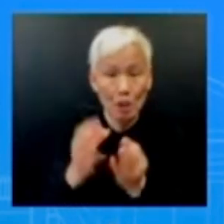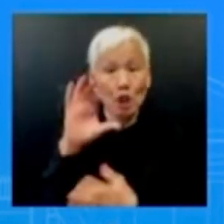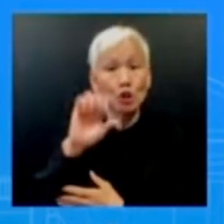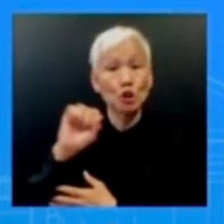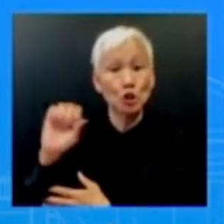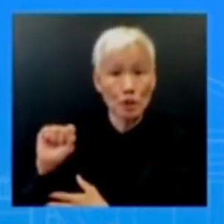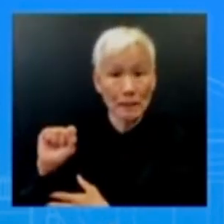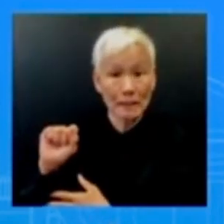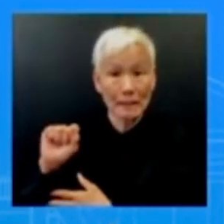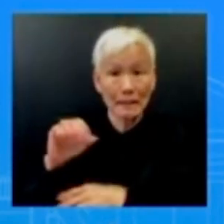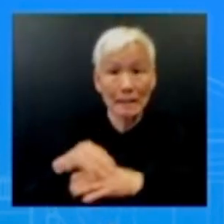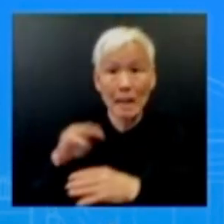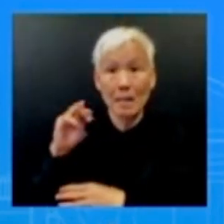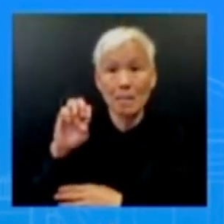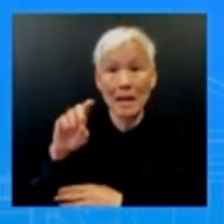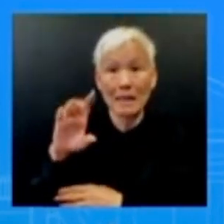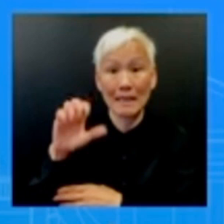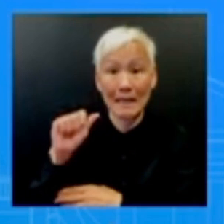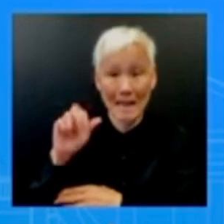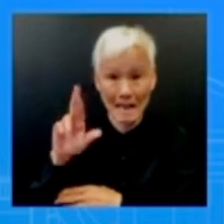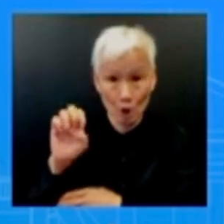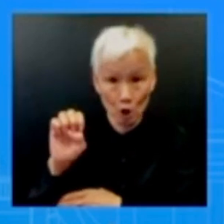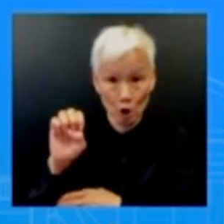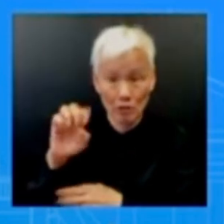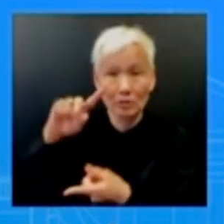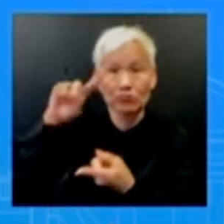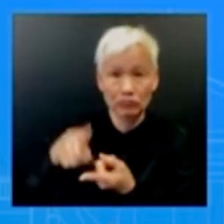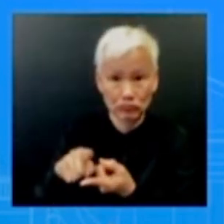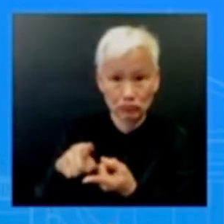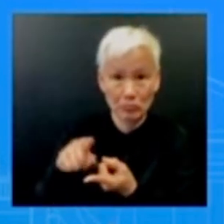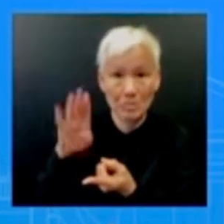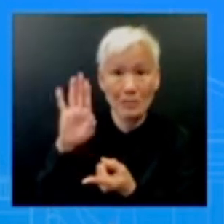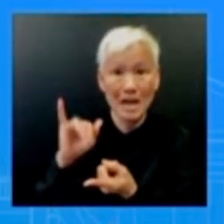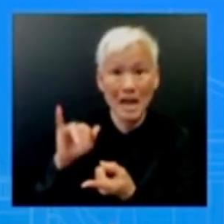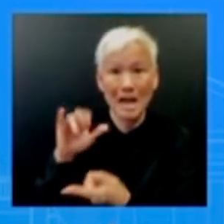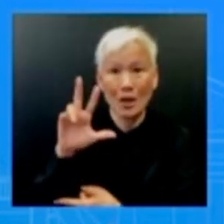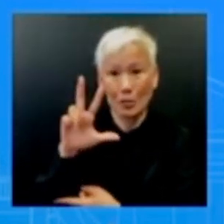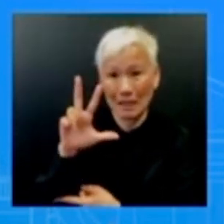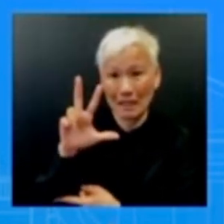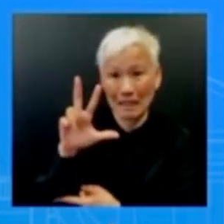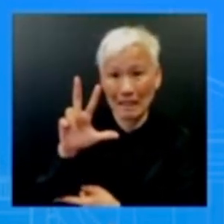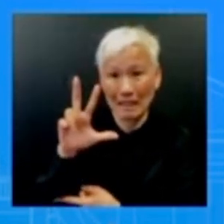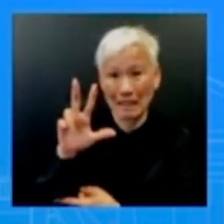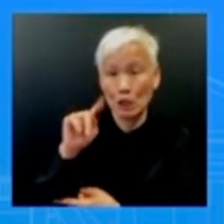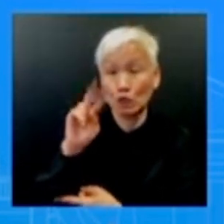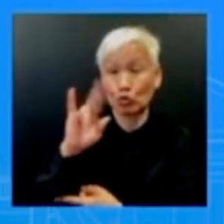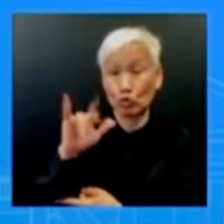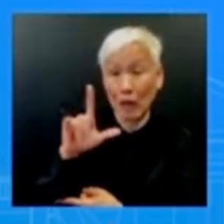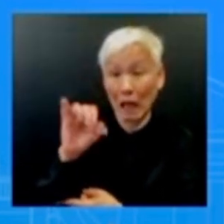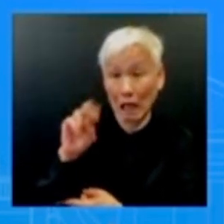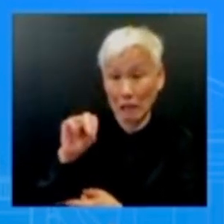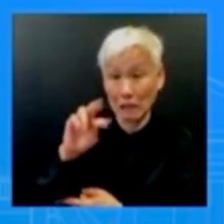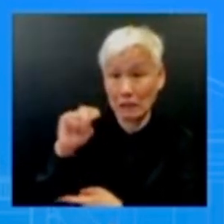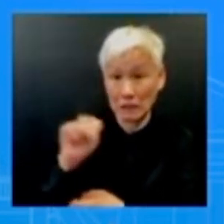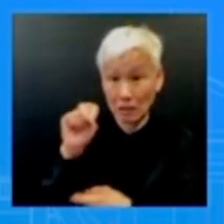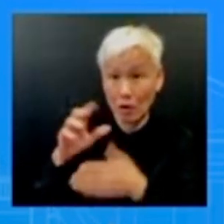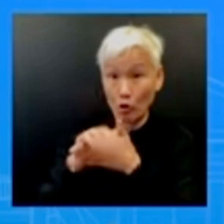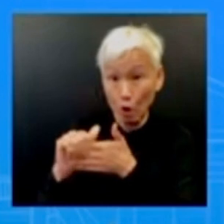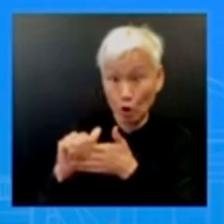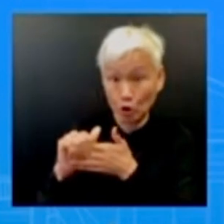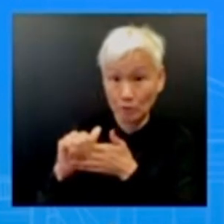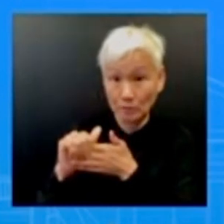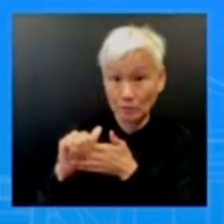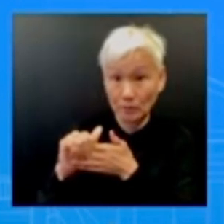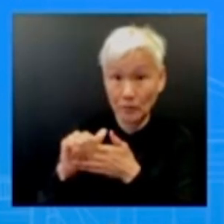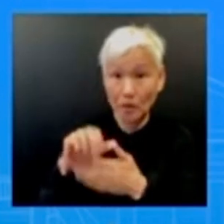by nearly $3 trillion over a decade, all while ensuring that no one making less than $400,000 per